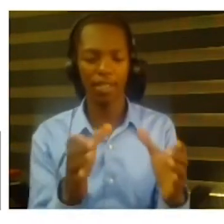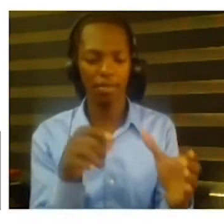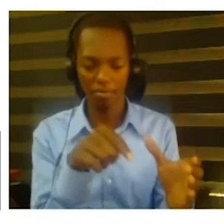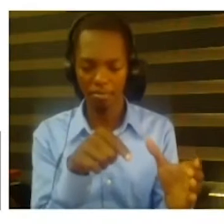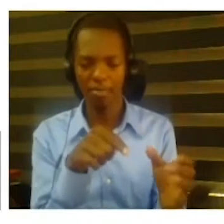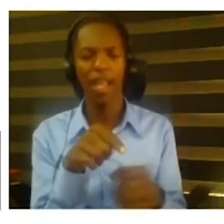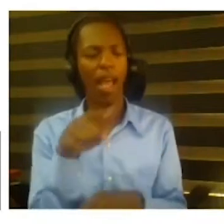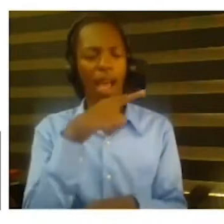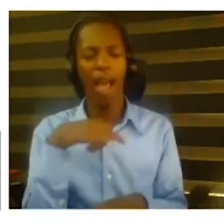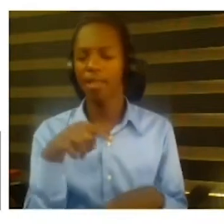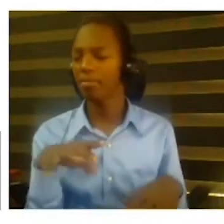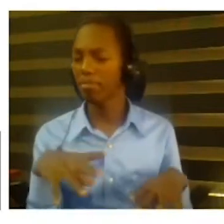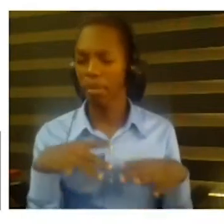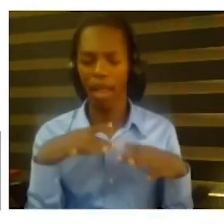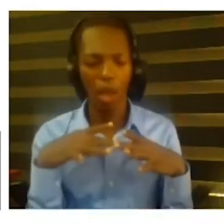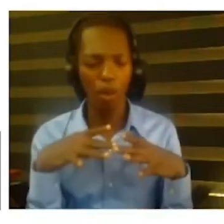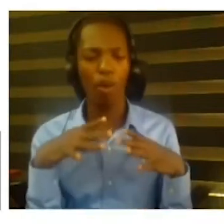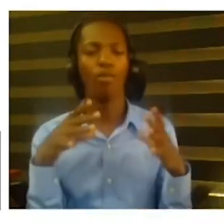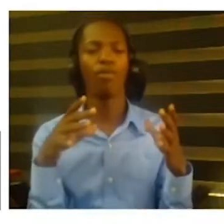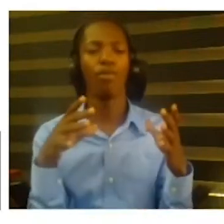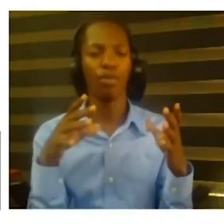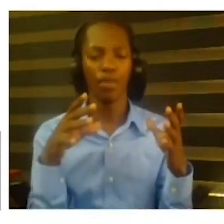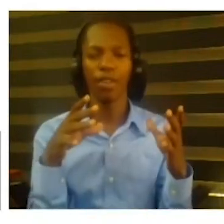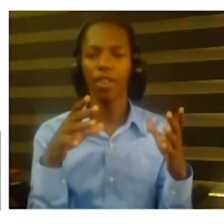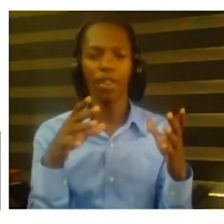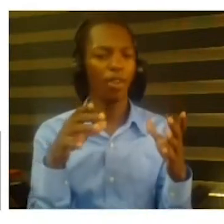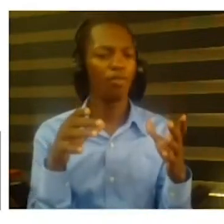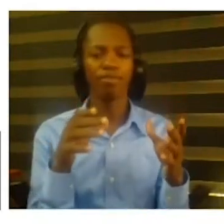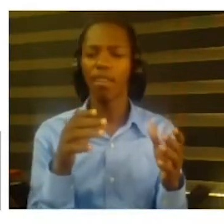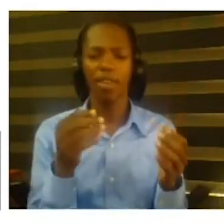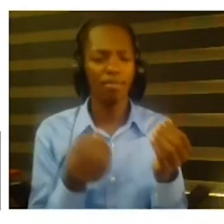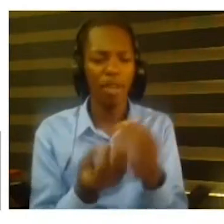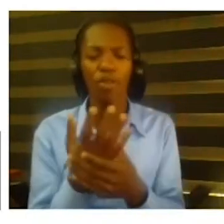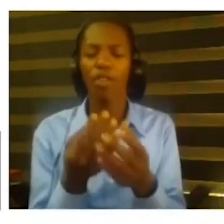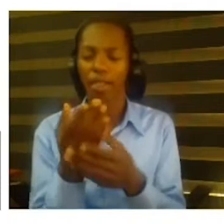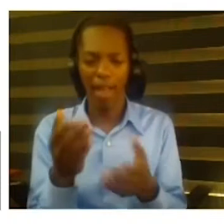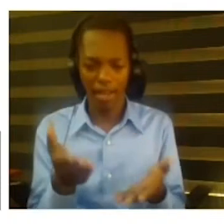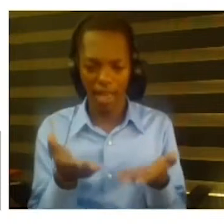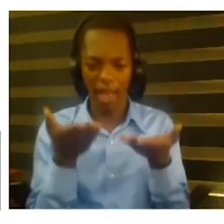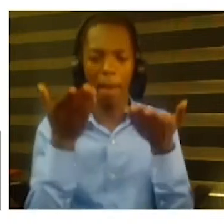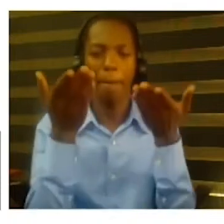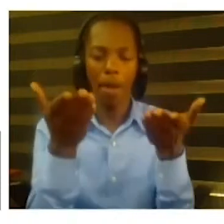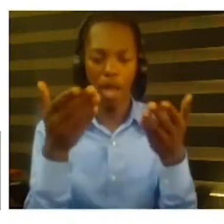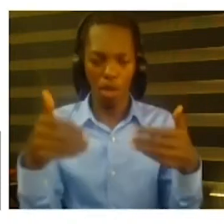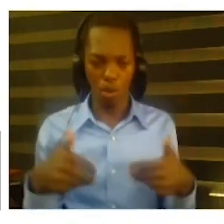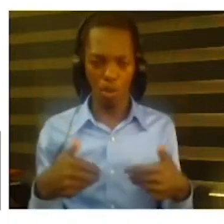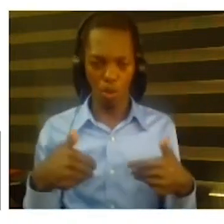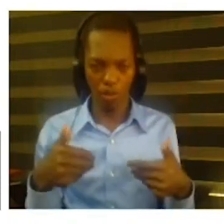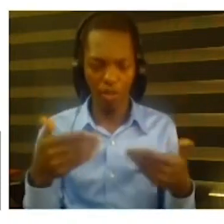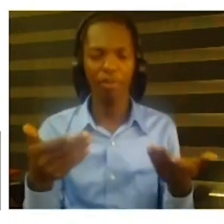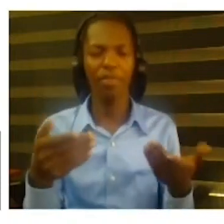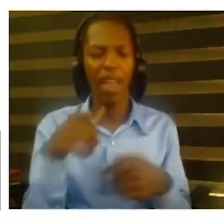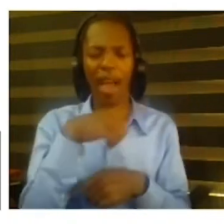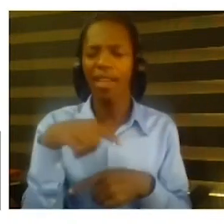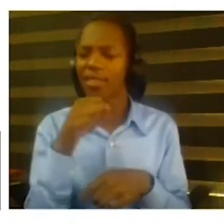proud of the innovations that are propelling our youth's contribution to development. However, we have not done